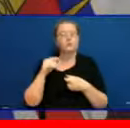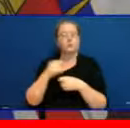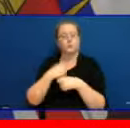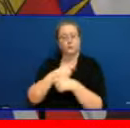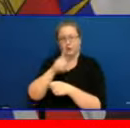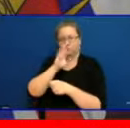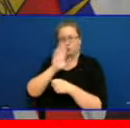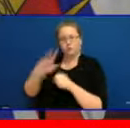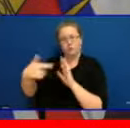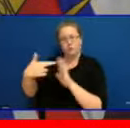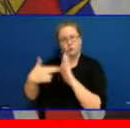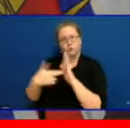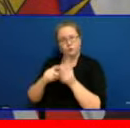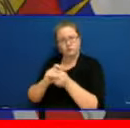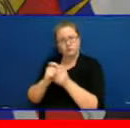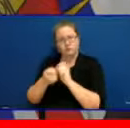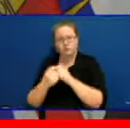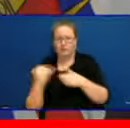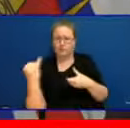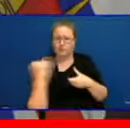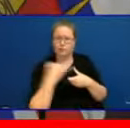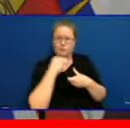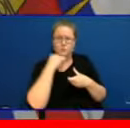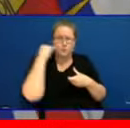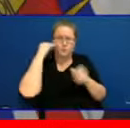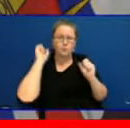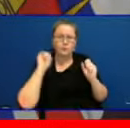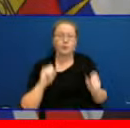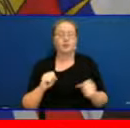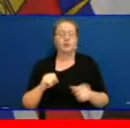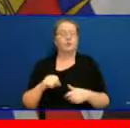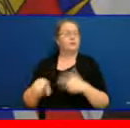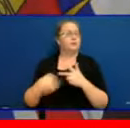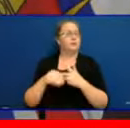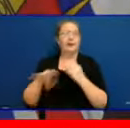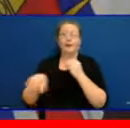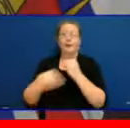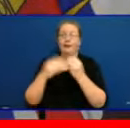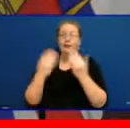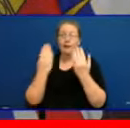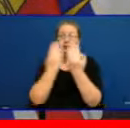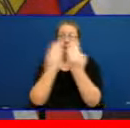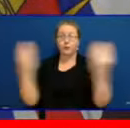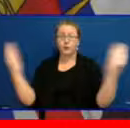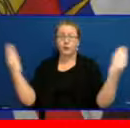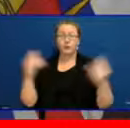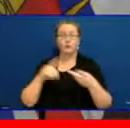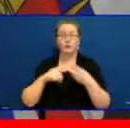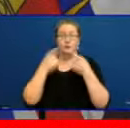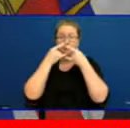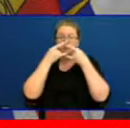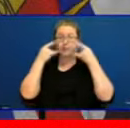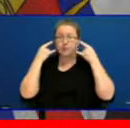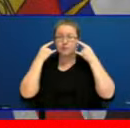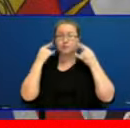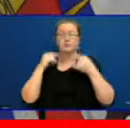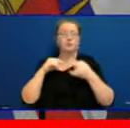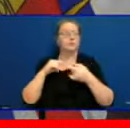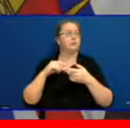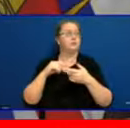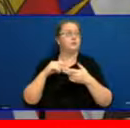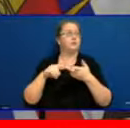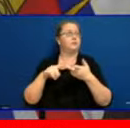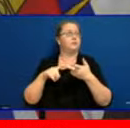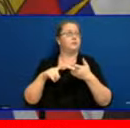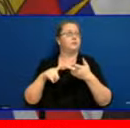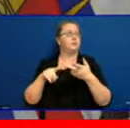they're not well, that they get the testing they need rapidly, that we have those barriers in place, we have masks in place when needed, we